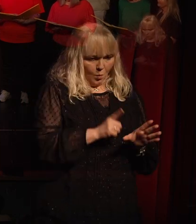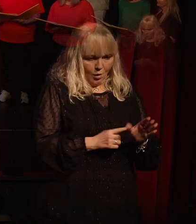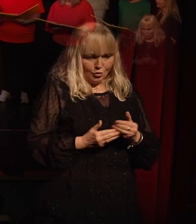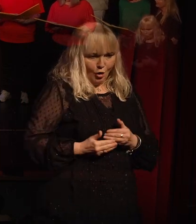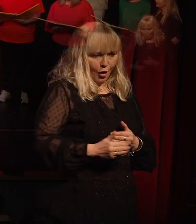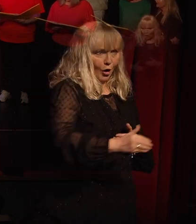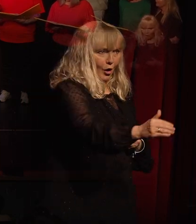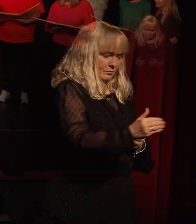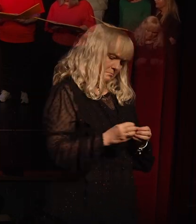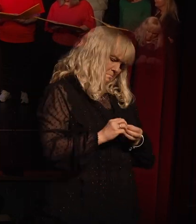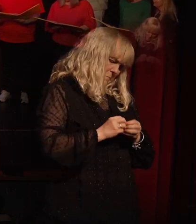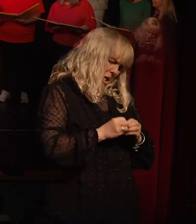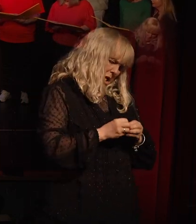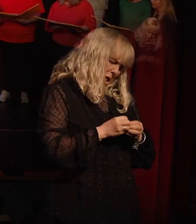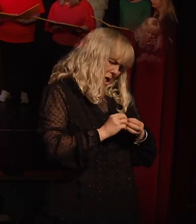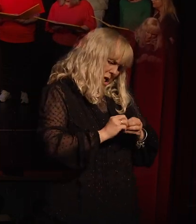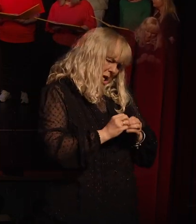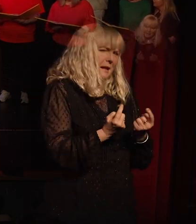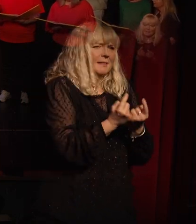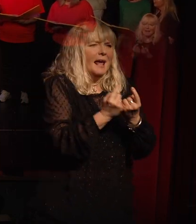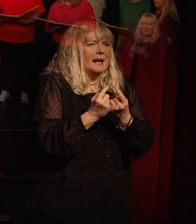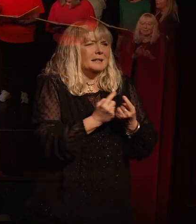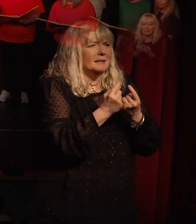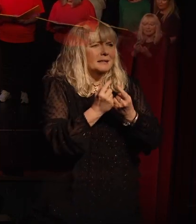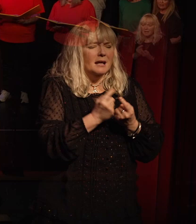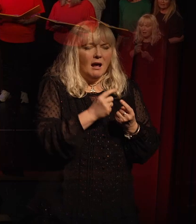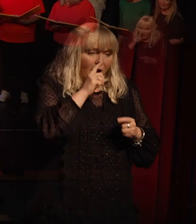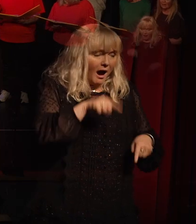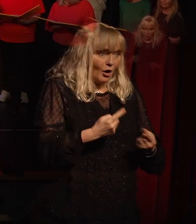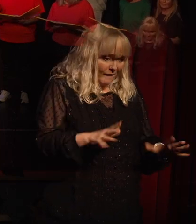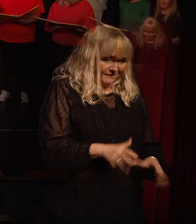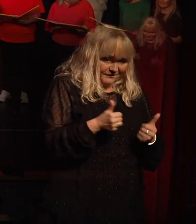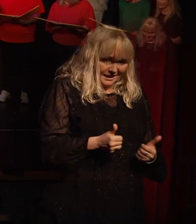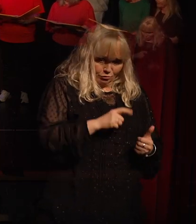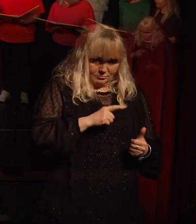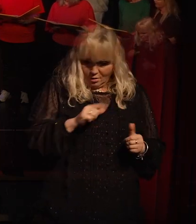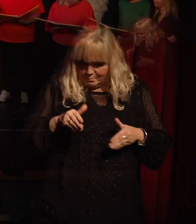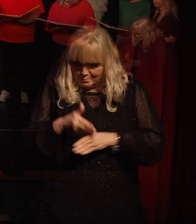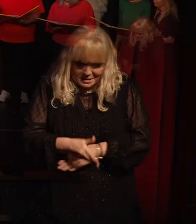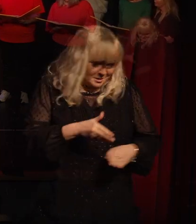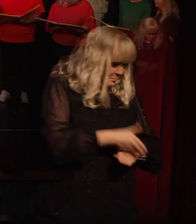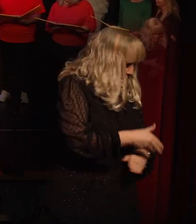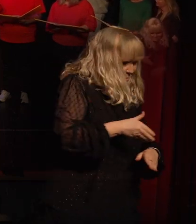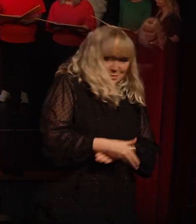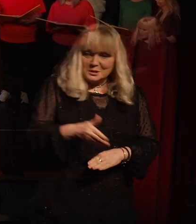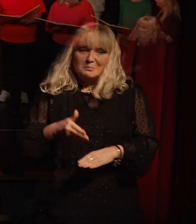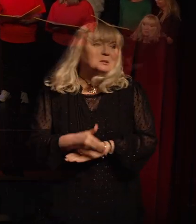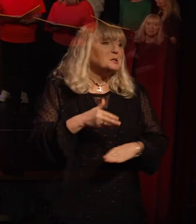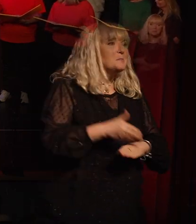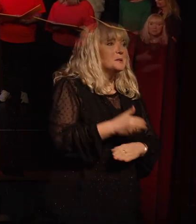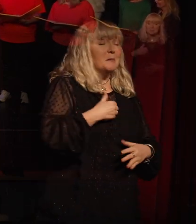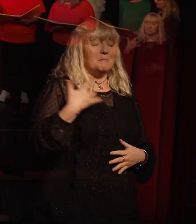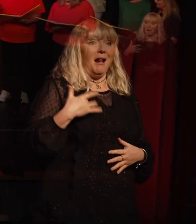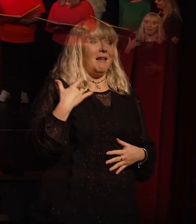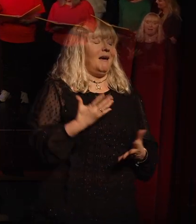again, cause I do what you commit to. I always take an over,